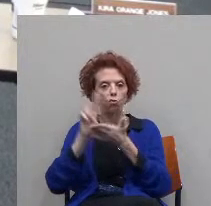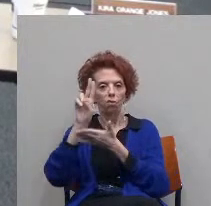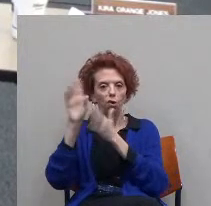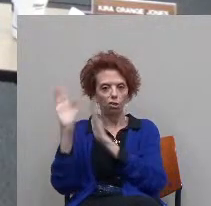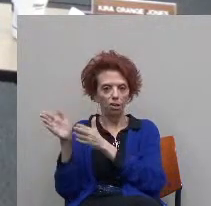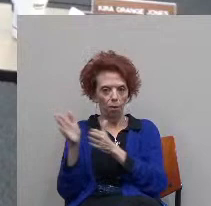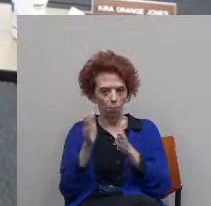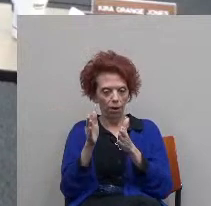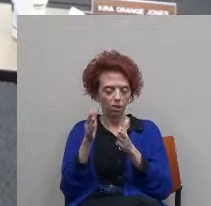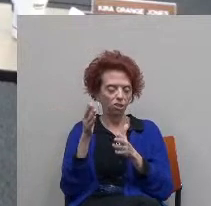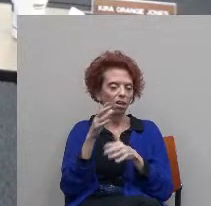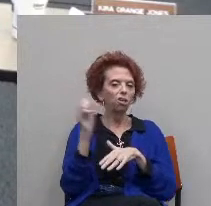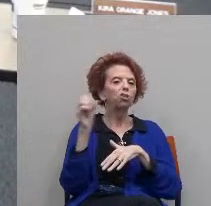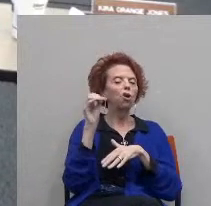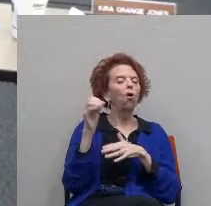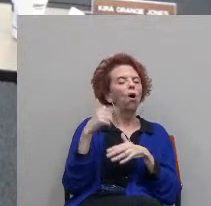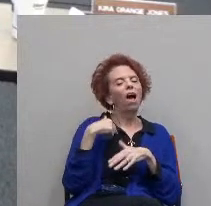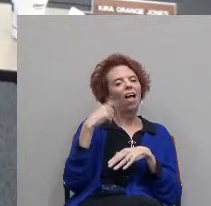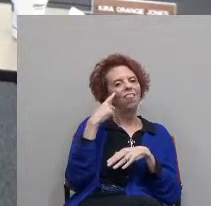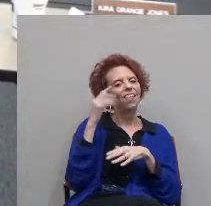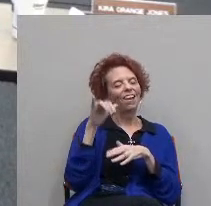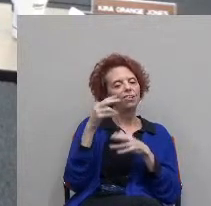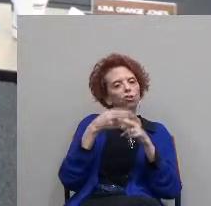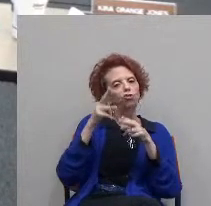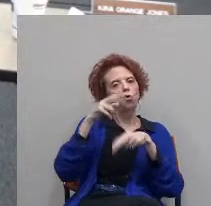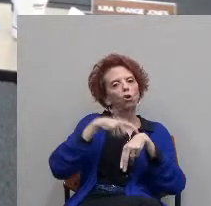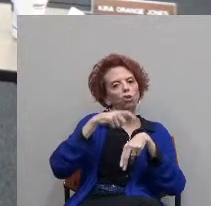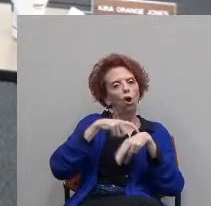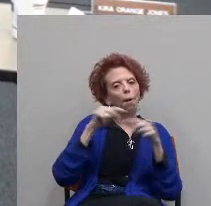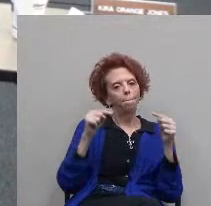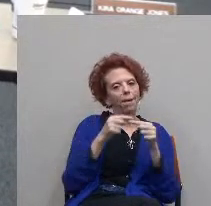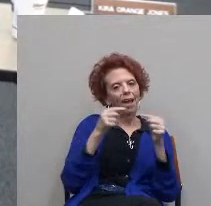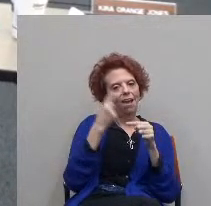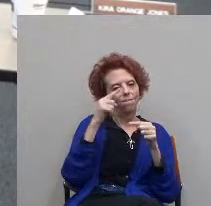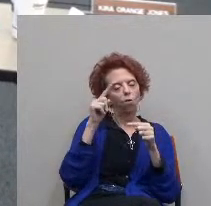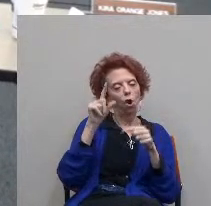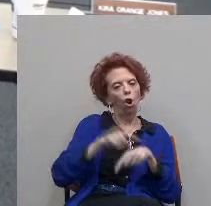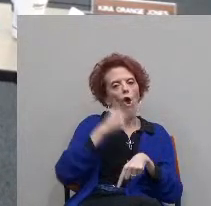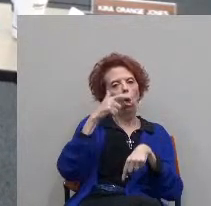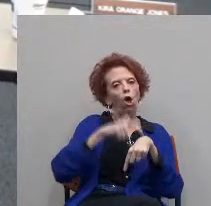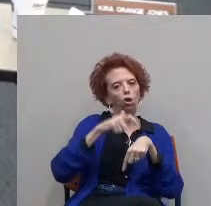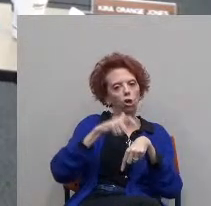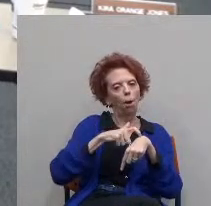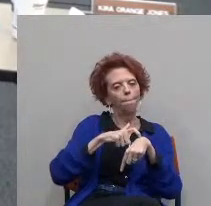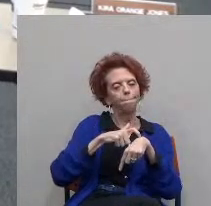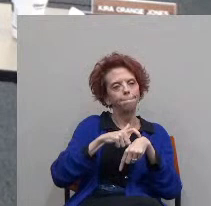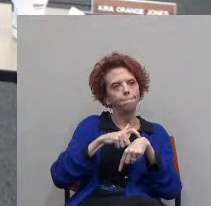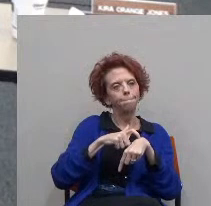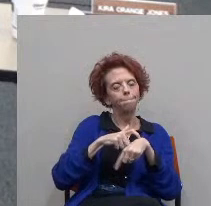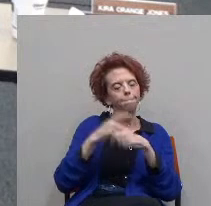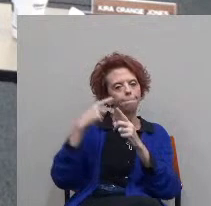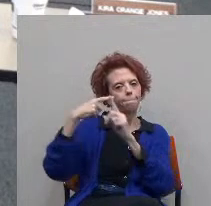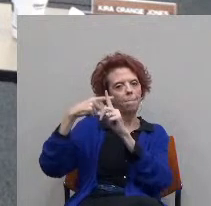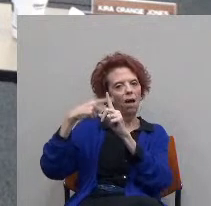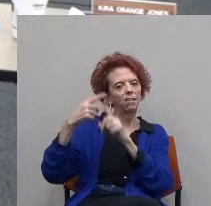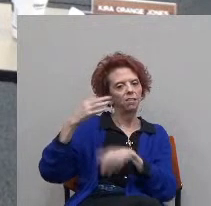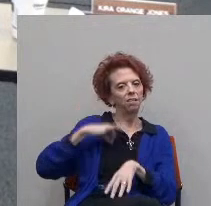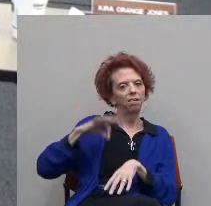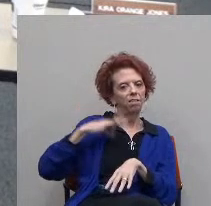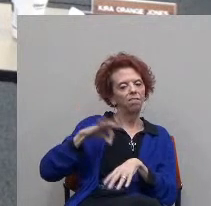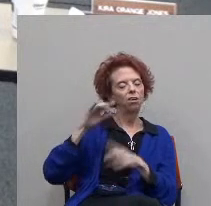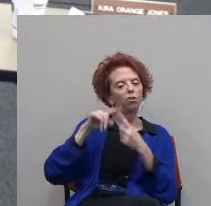preparation. And so I think it's a short-term pain for a long-term gain by building it into the